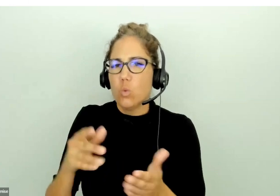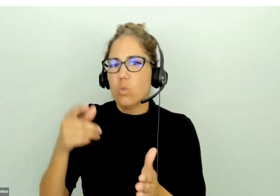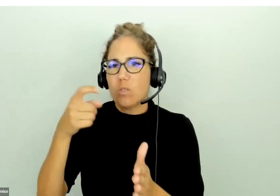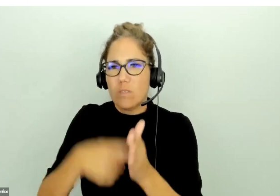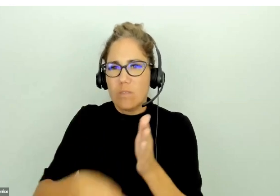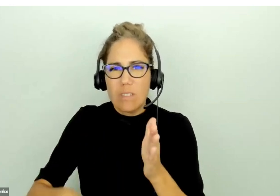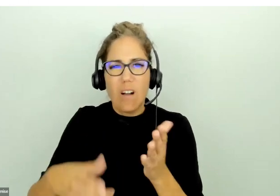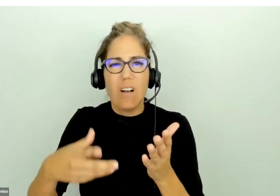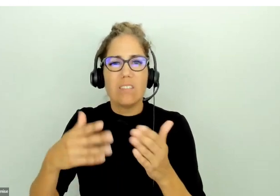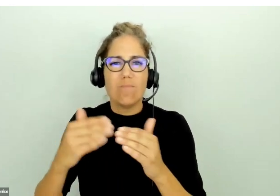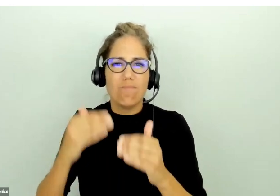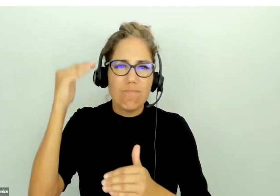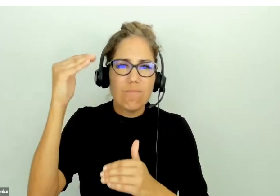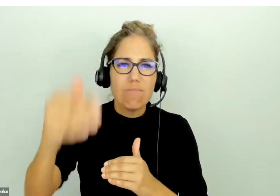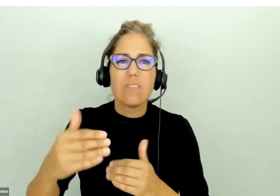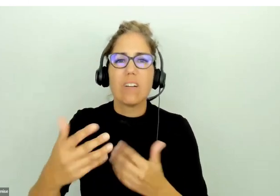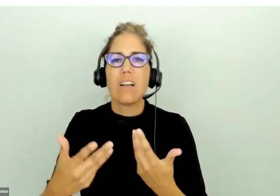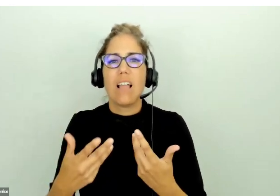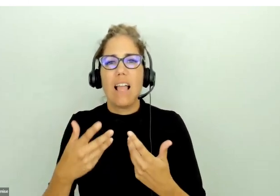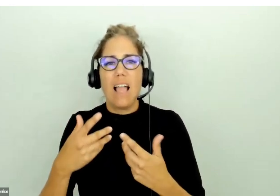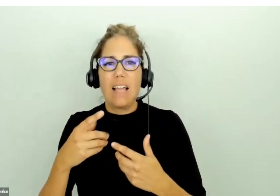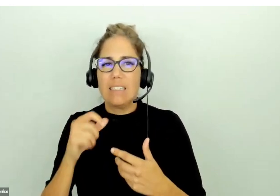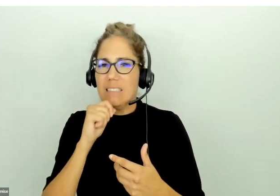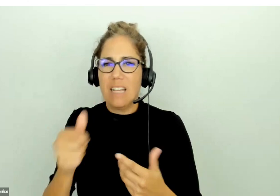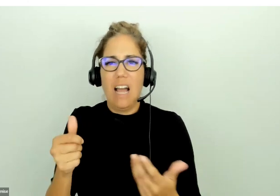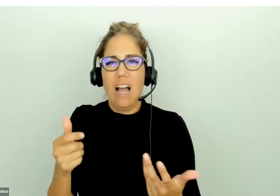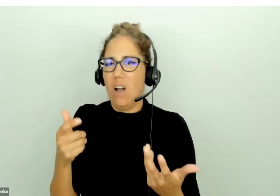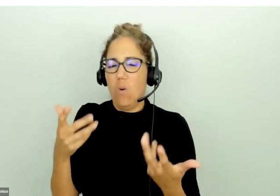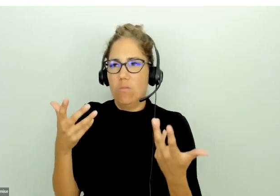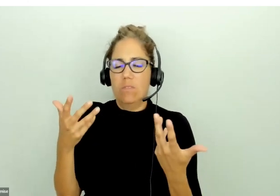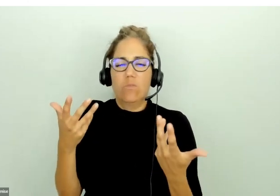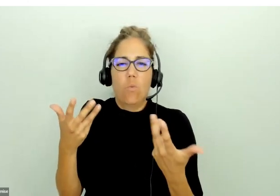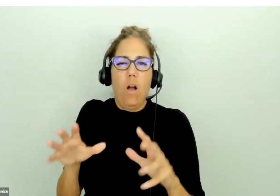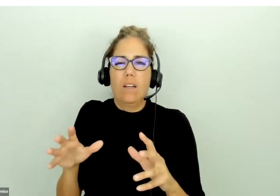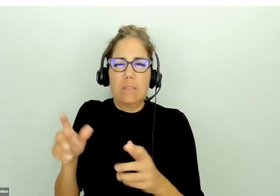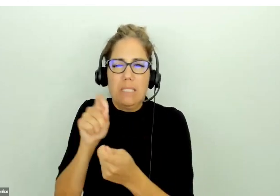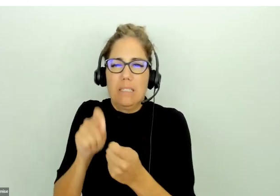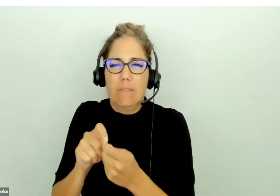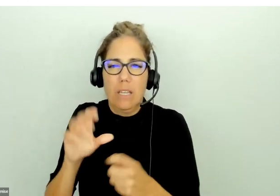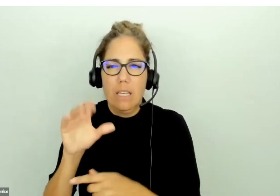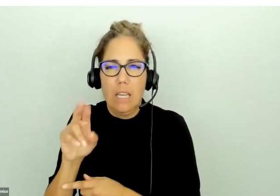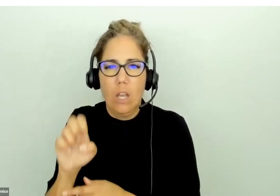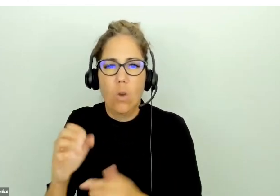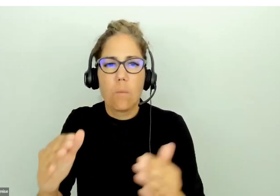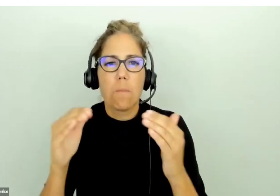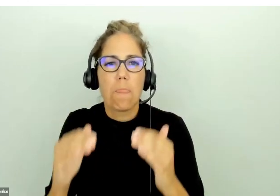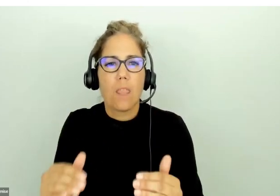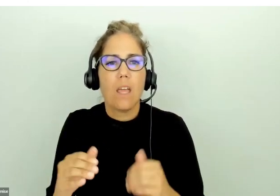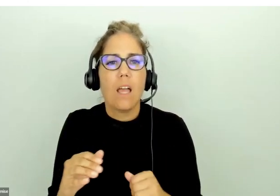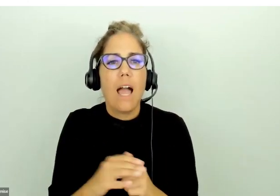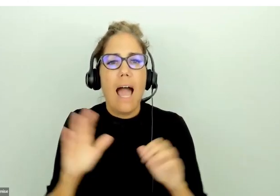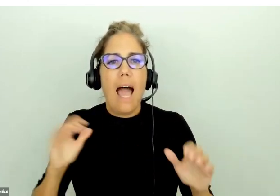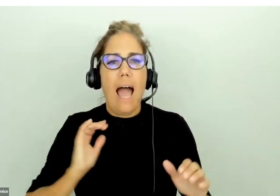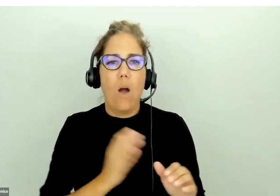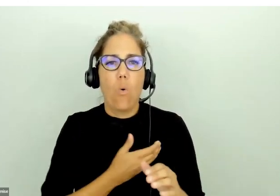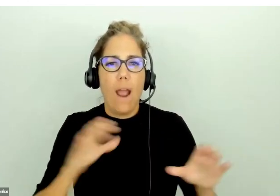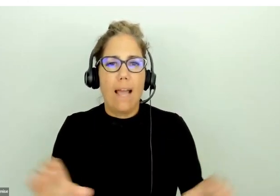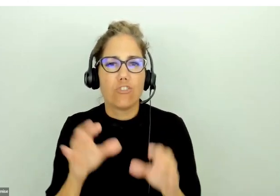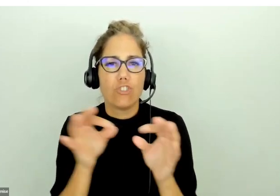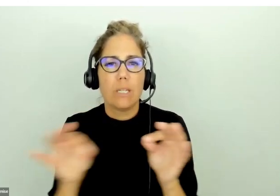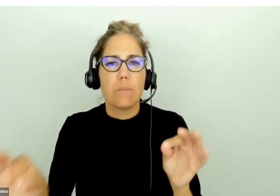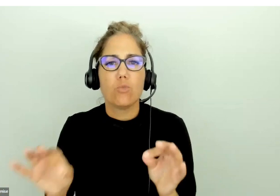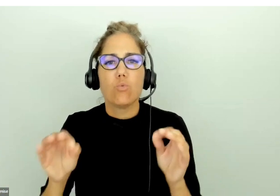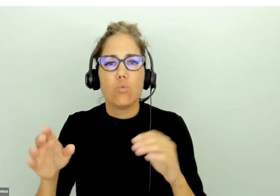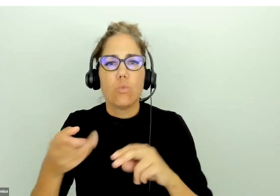care. Our action statement is to increase timely access to benefits by enhancing affordability, availability,